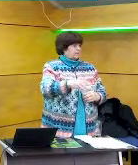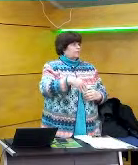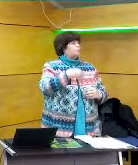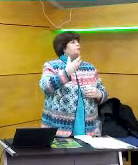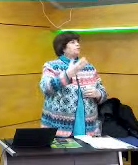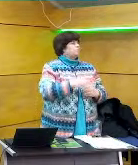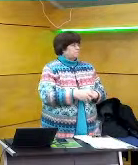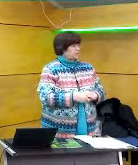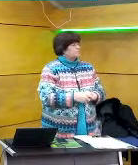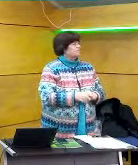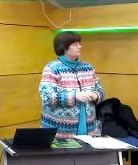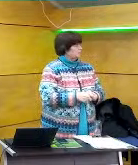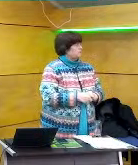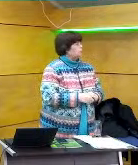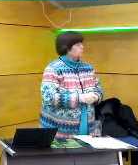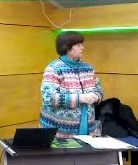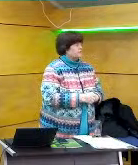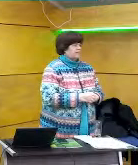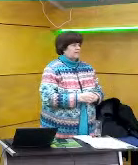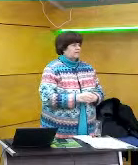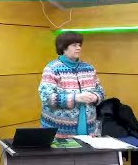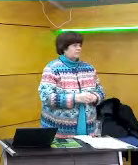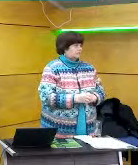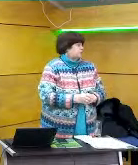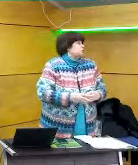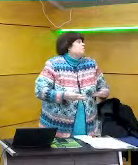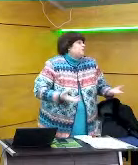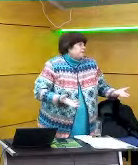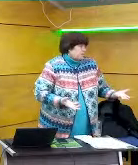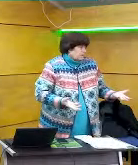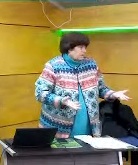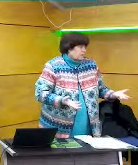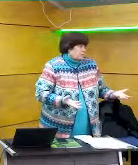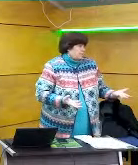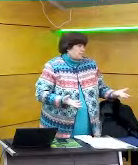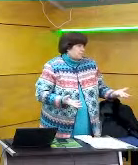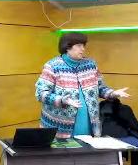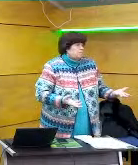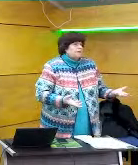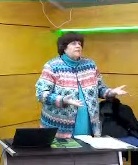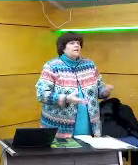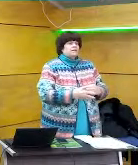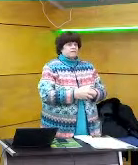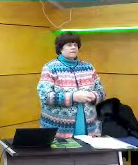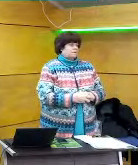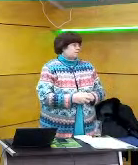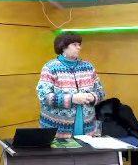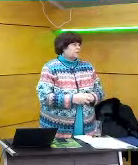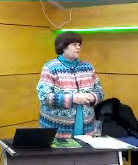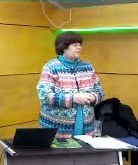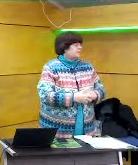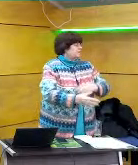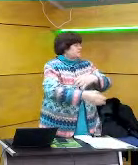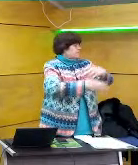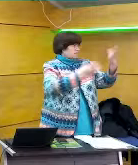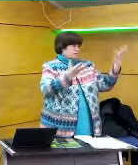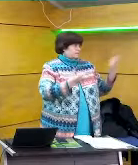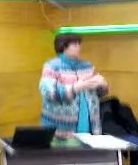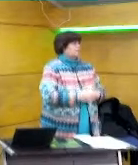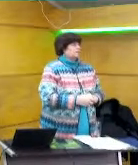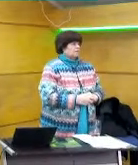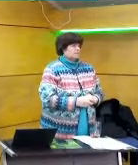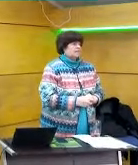higher, that they wouldn't necessarily be words that they should be available, but bright